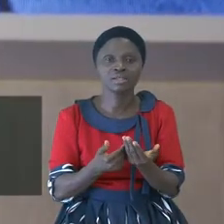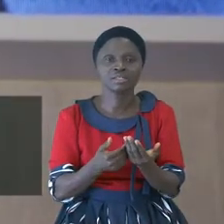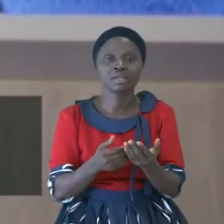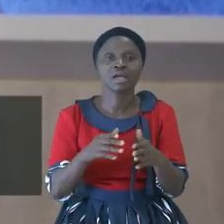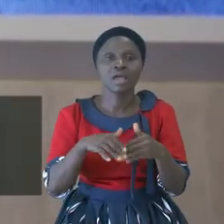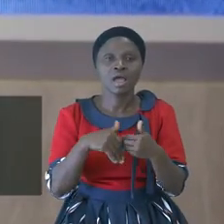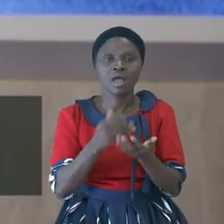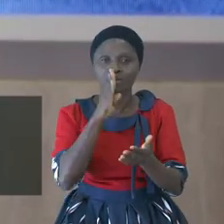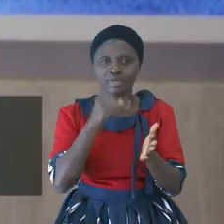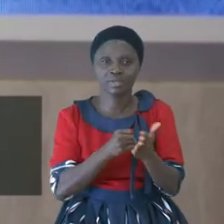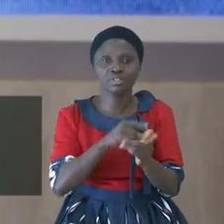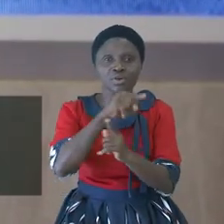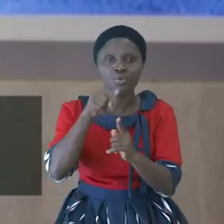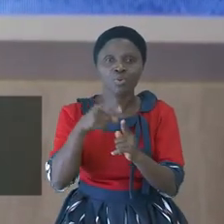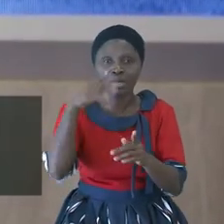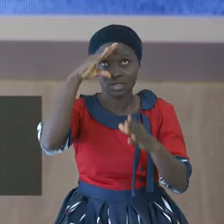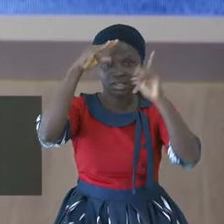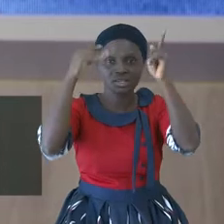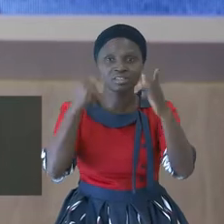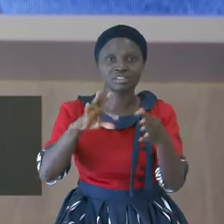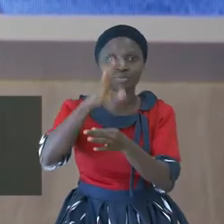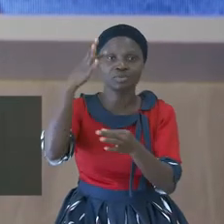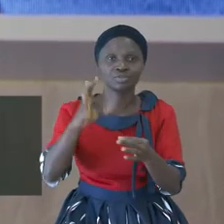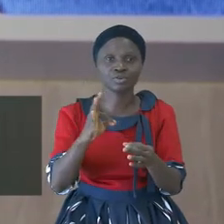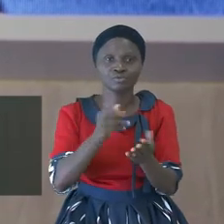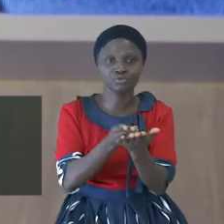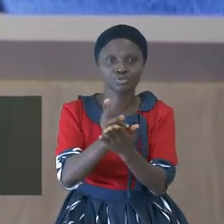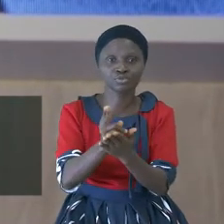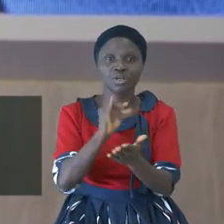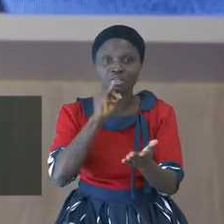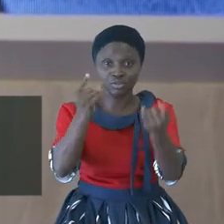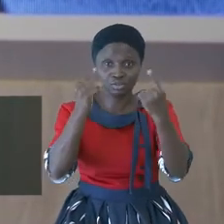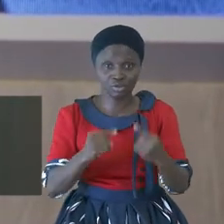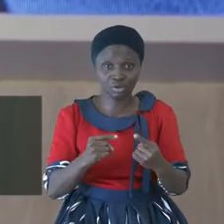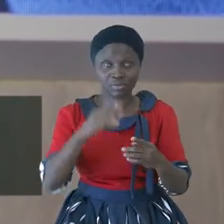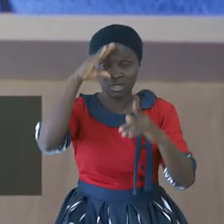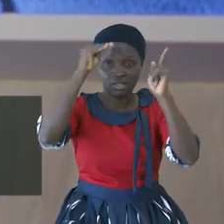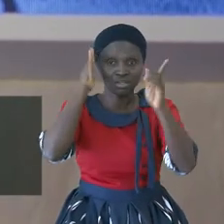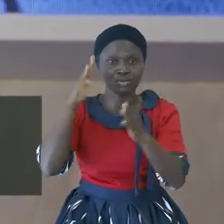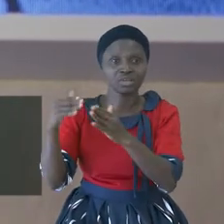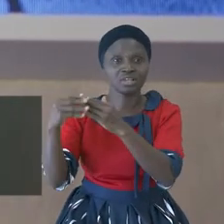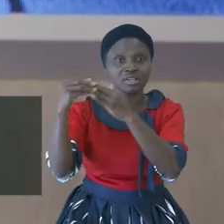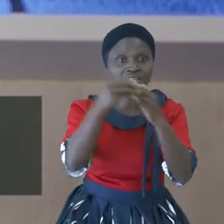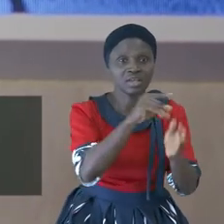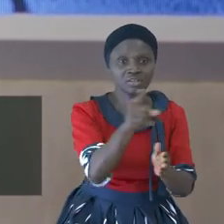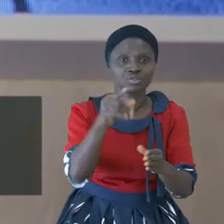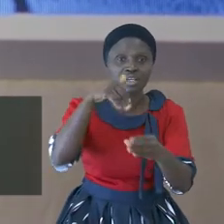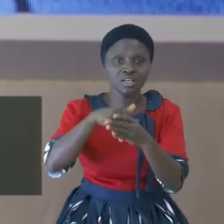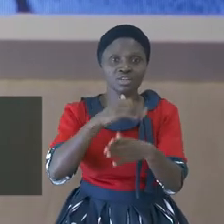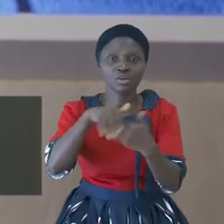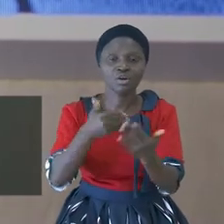is come, he will guide you into all truth, and he shall not speak